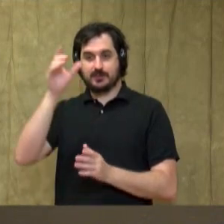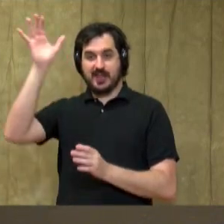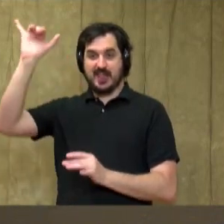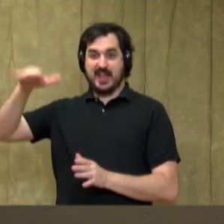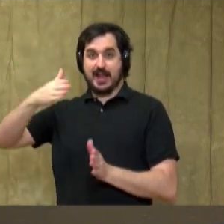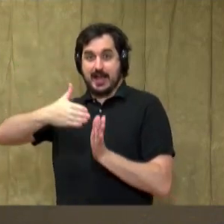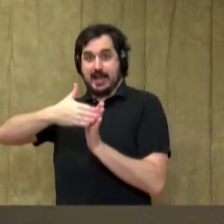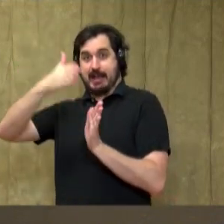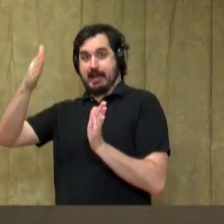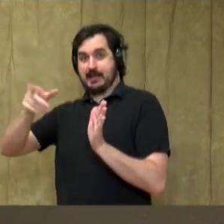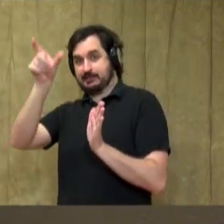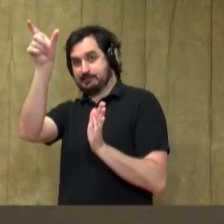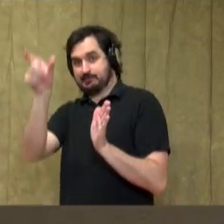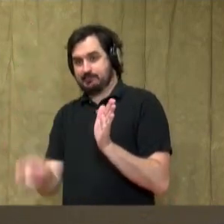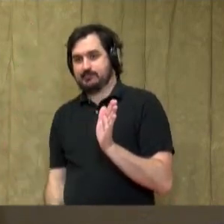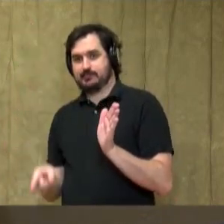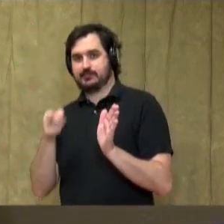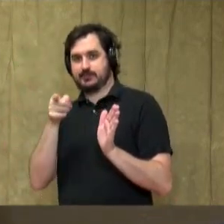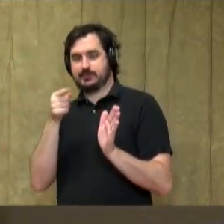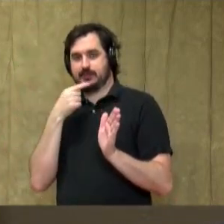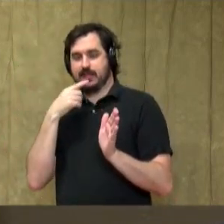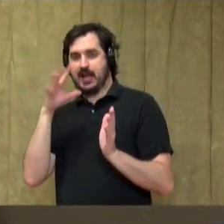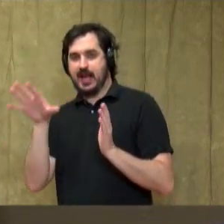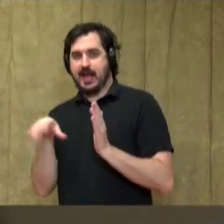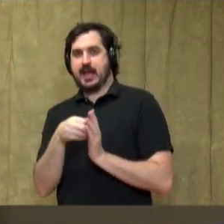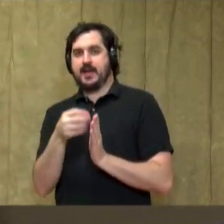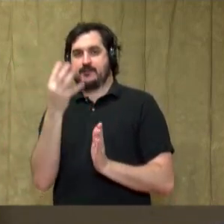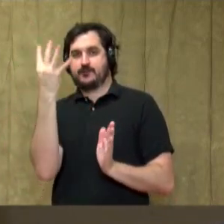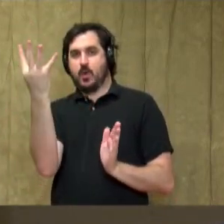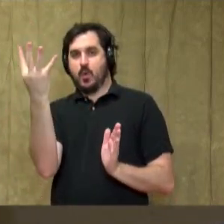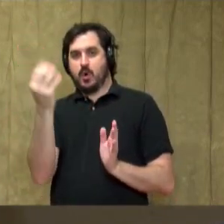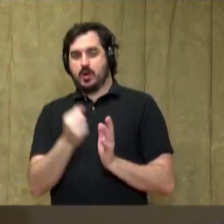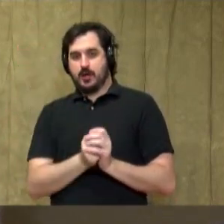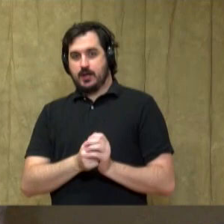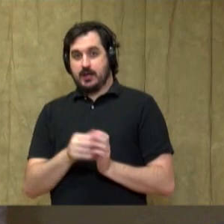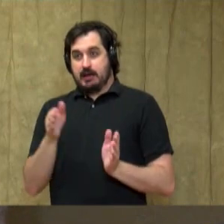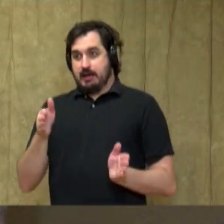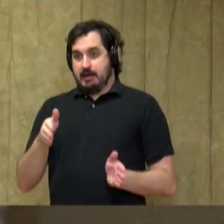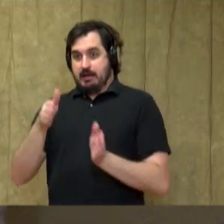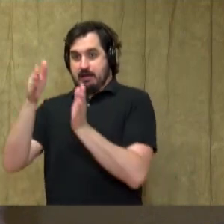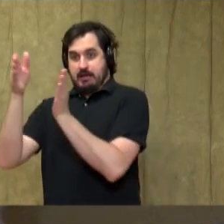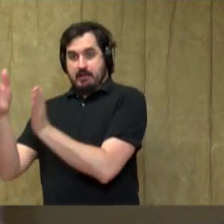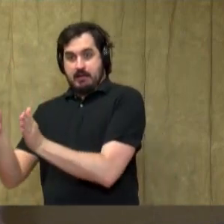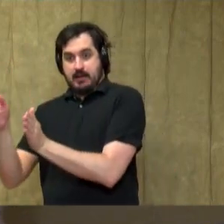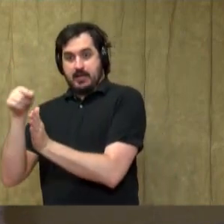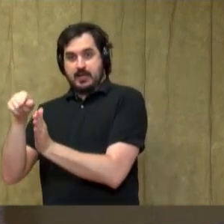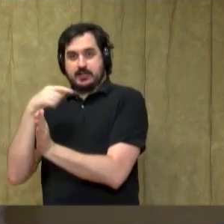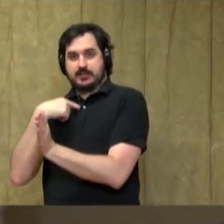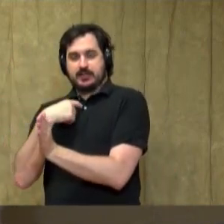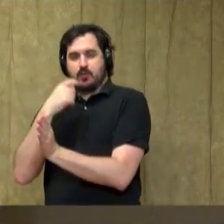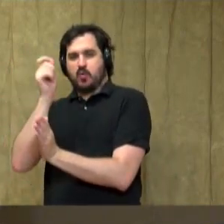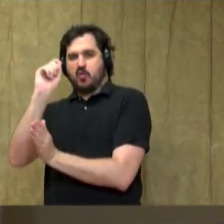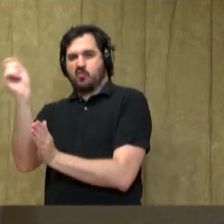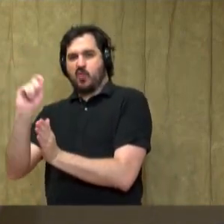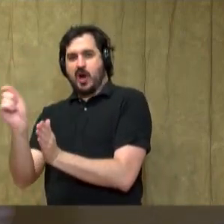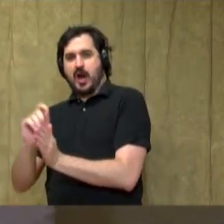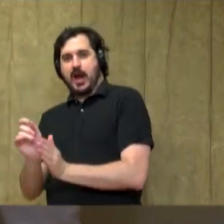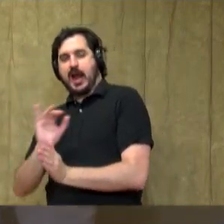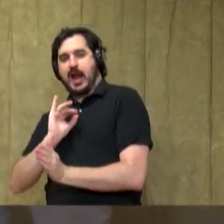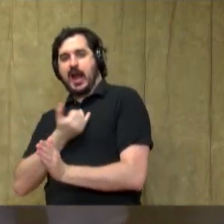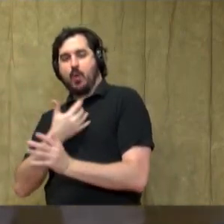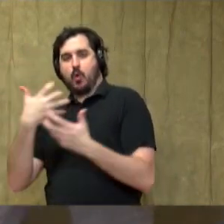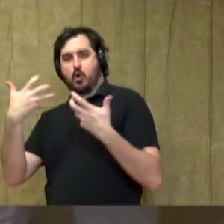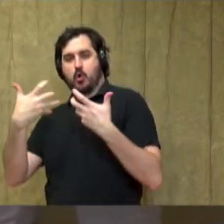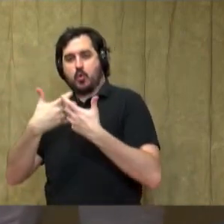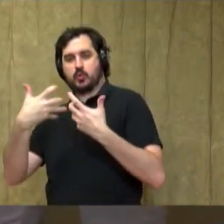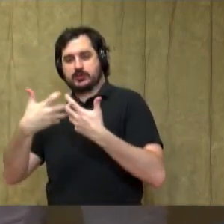the table says to add 4. And then here we're going to write our